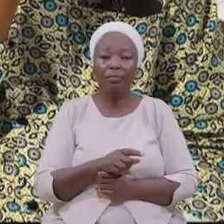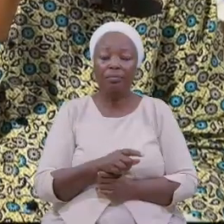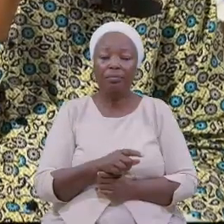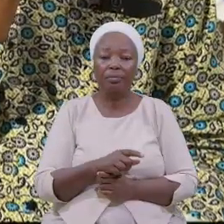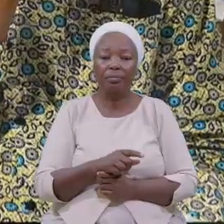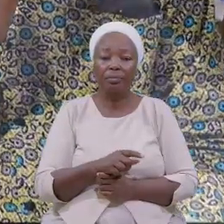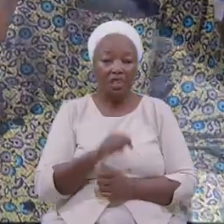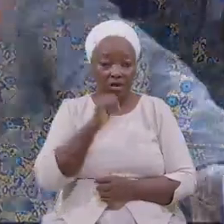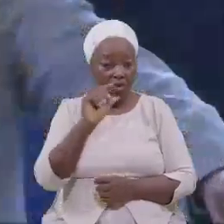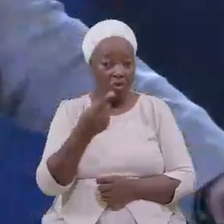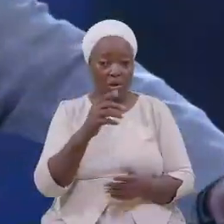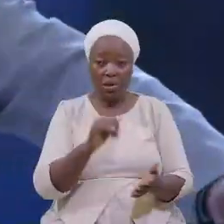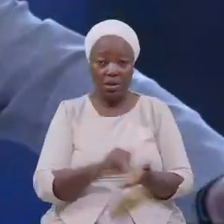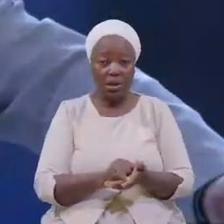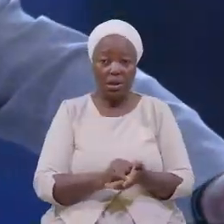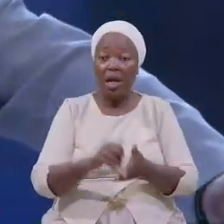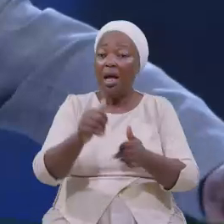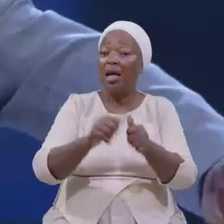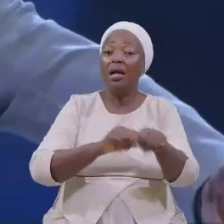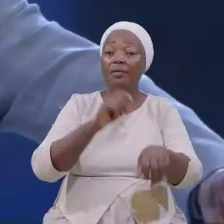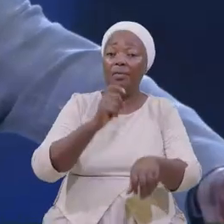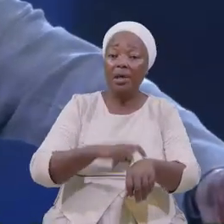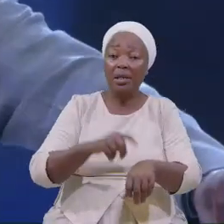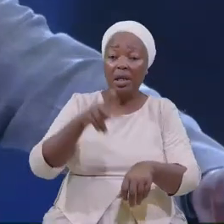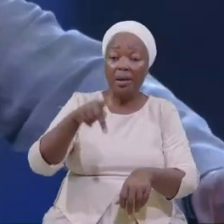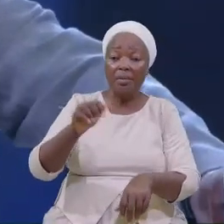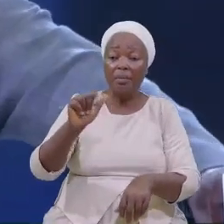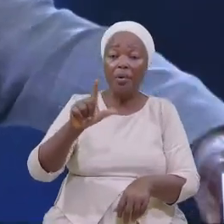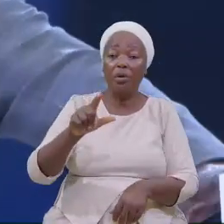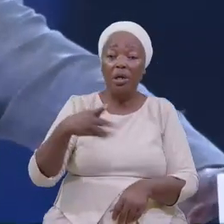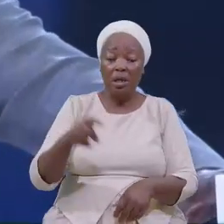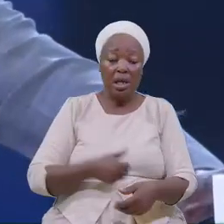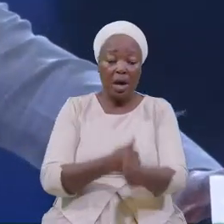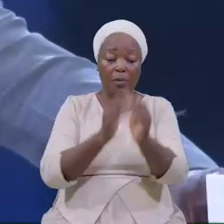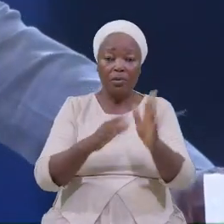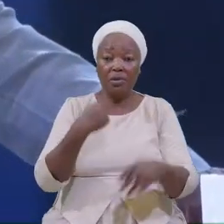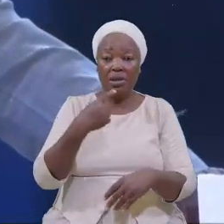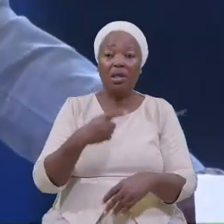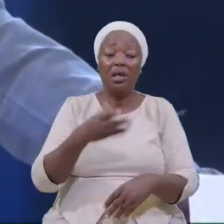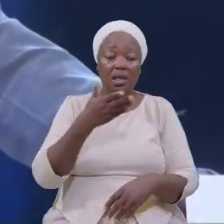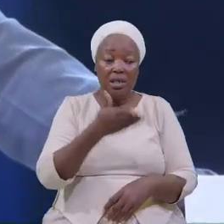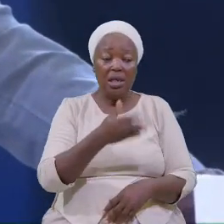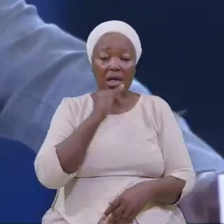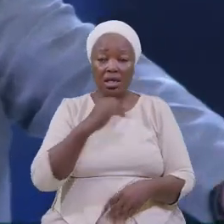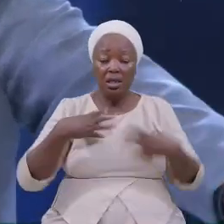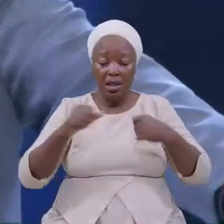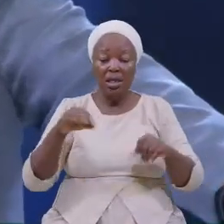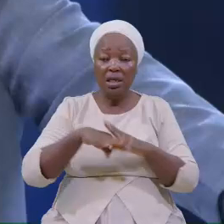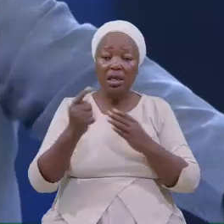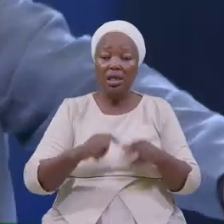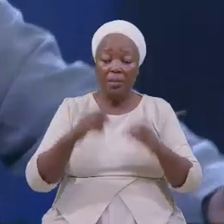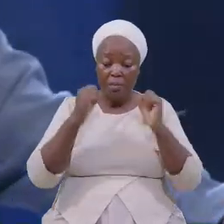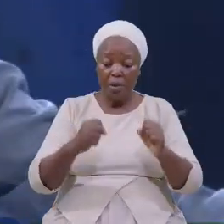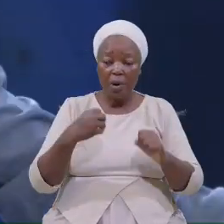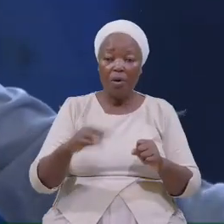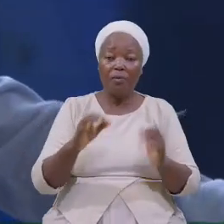Not only that, every time Paul the apostle said, there is healing in the atonement, there is healing